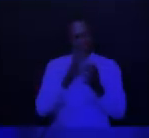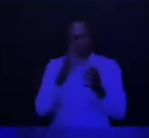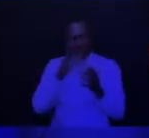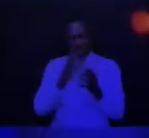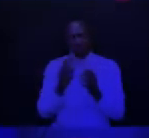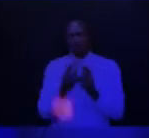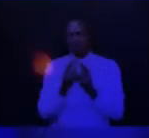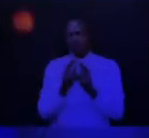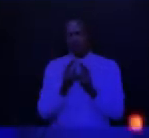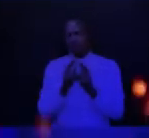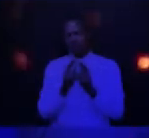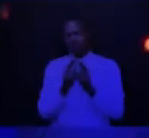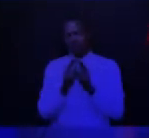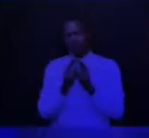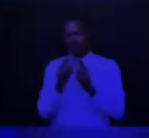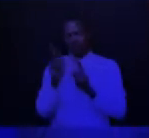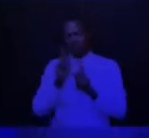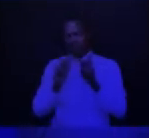favor with God.